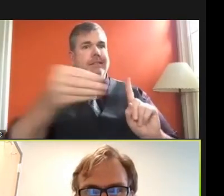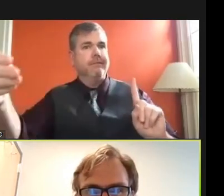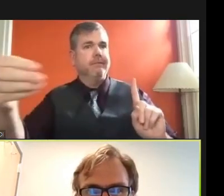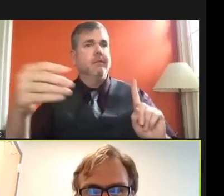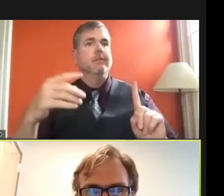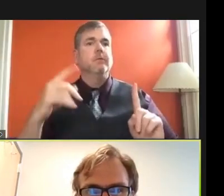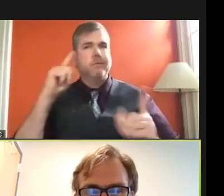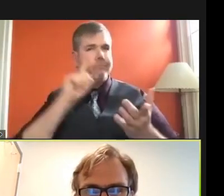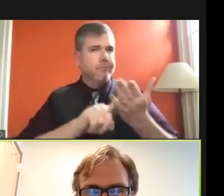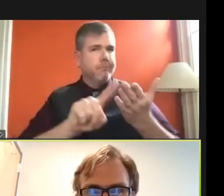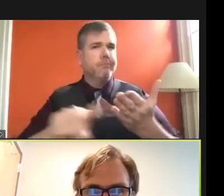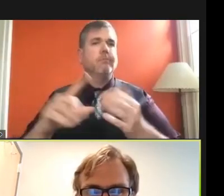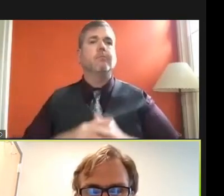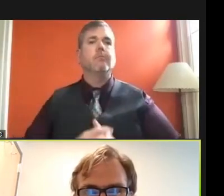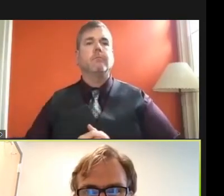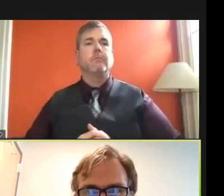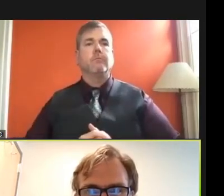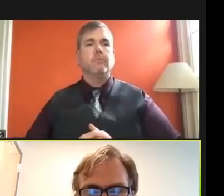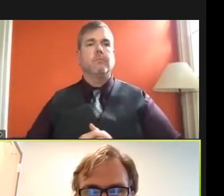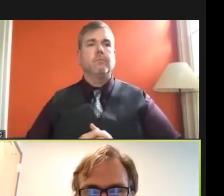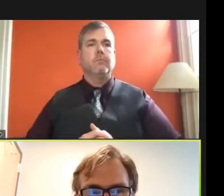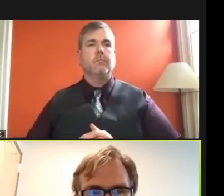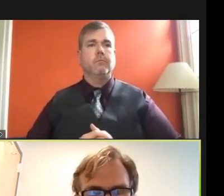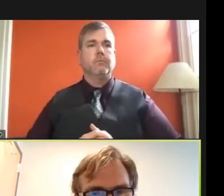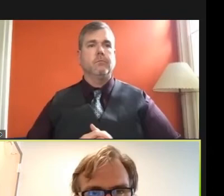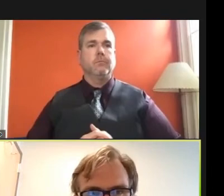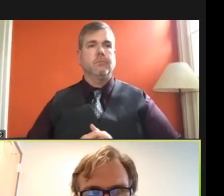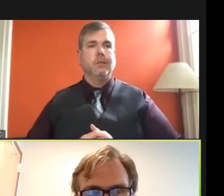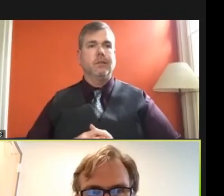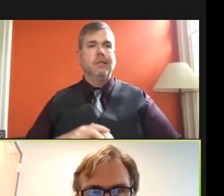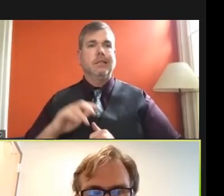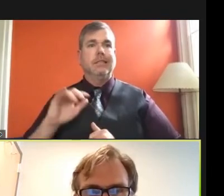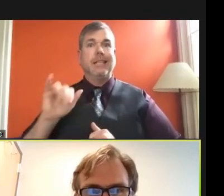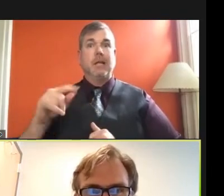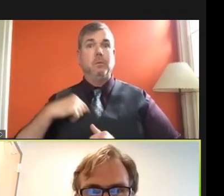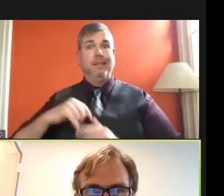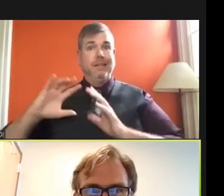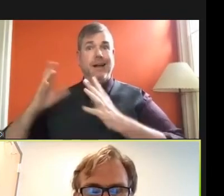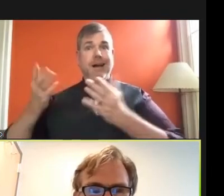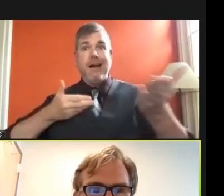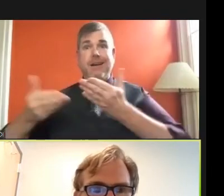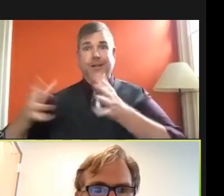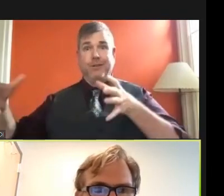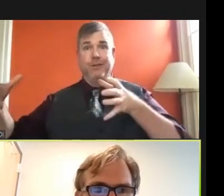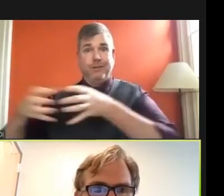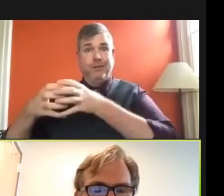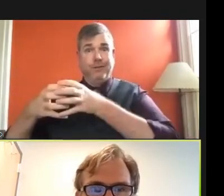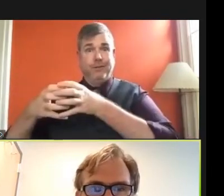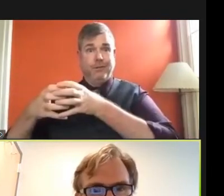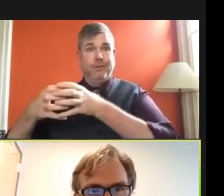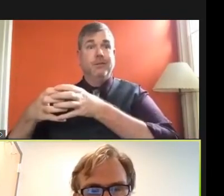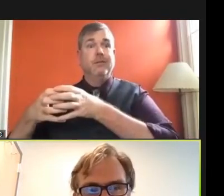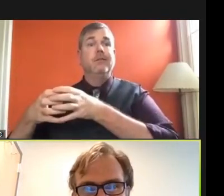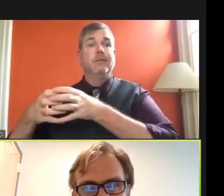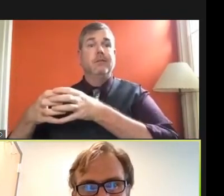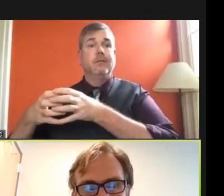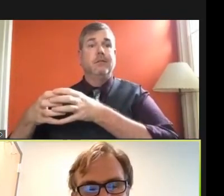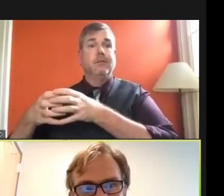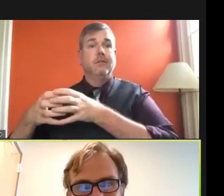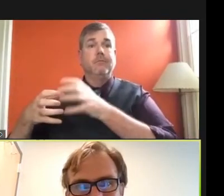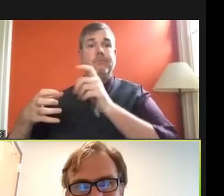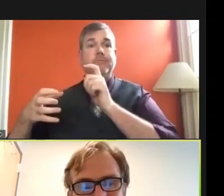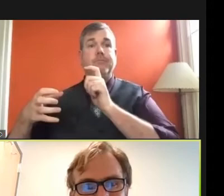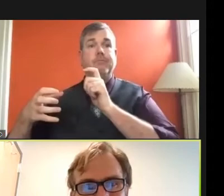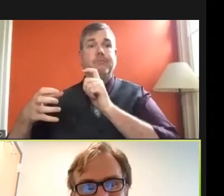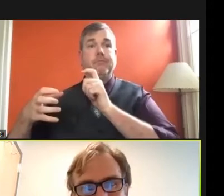on staff who have that bilingual, bicultural capacity that's so important. And the process is really to just reach out to